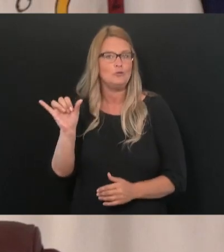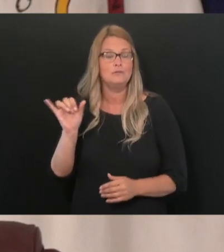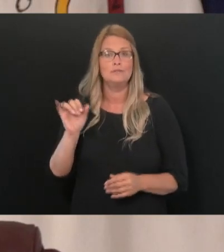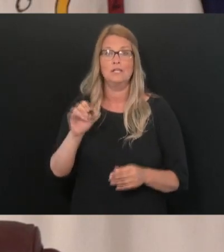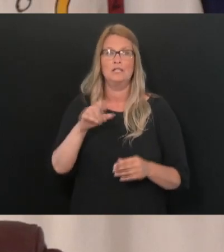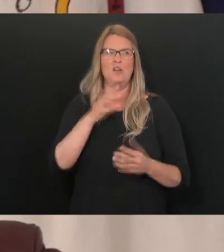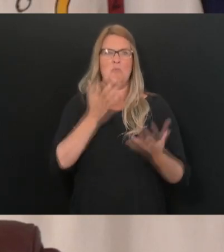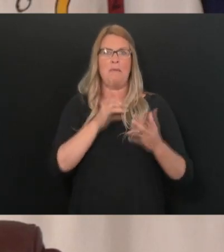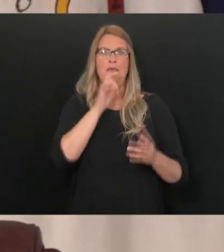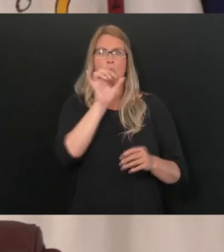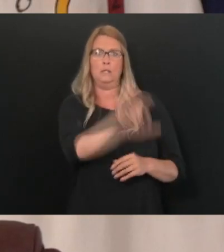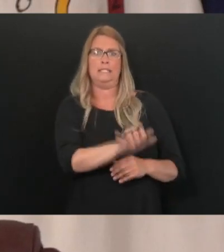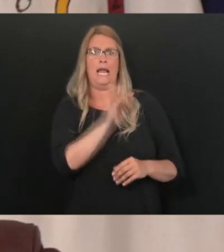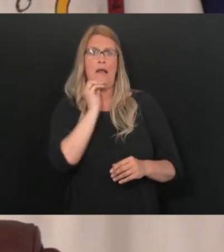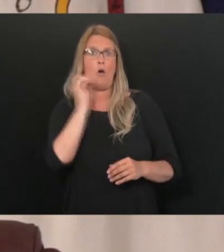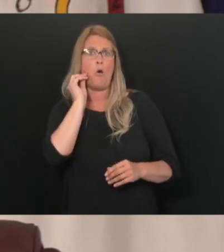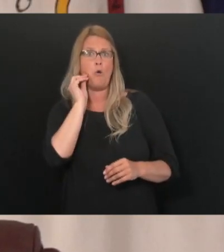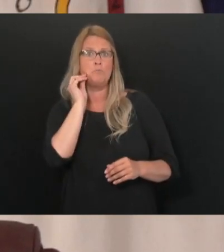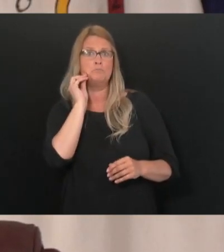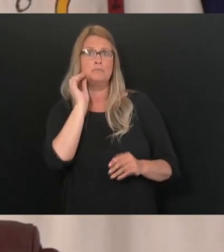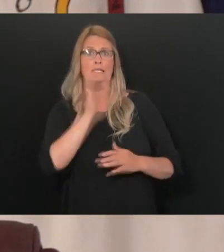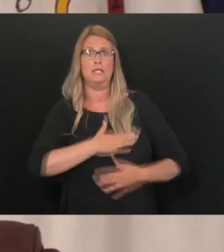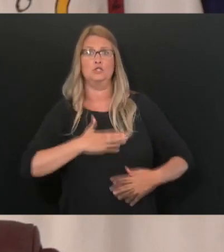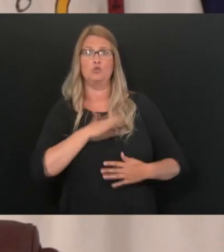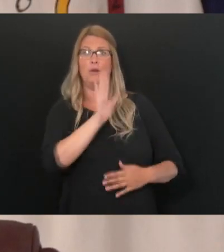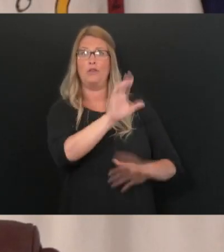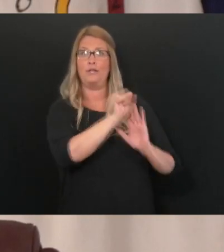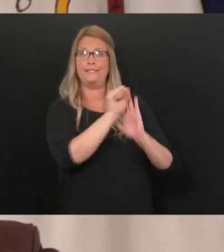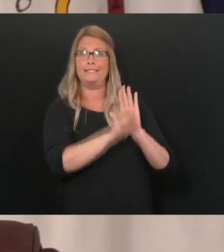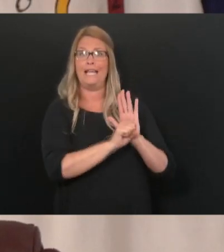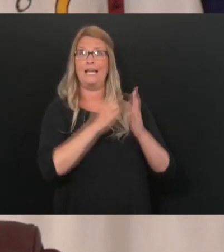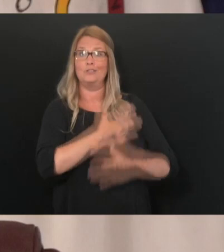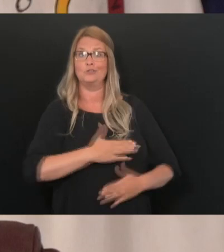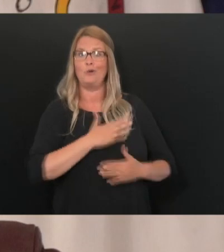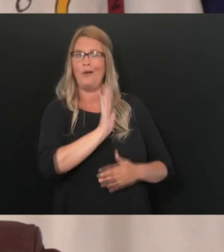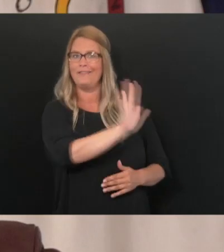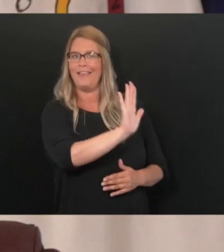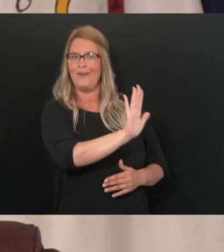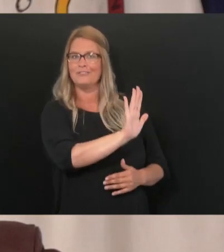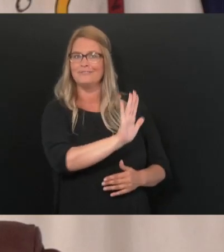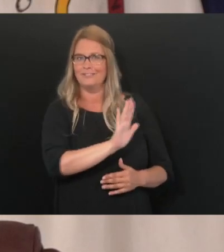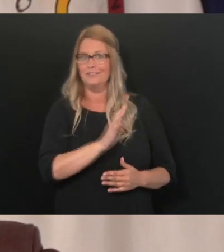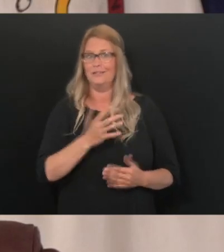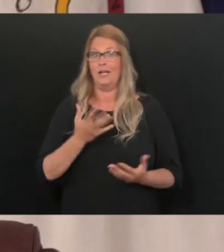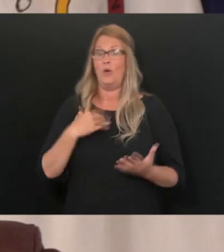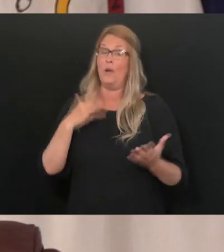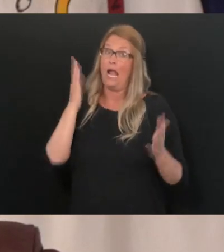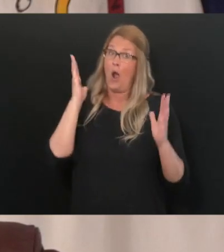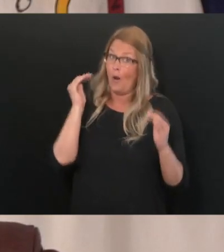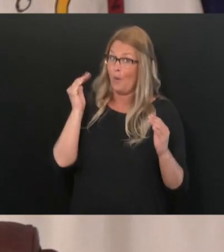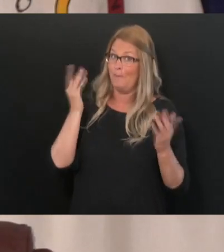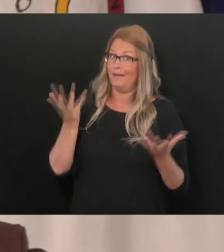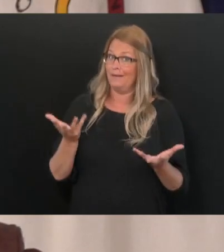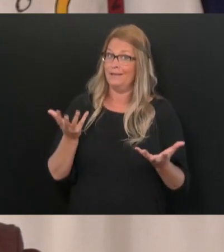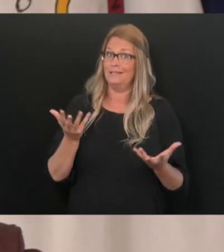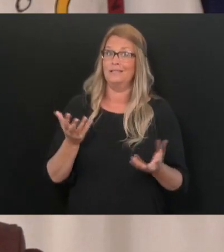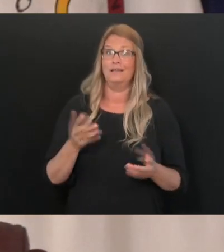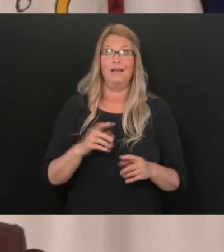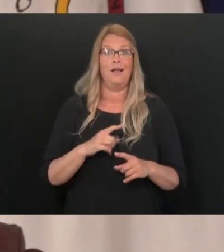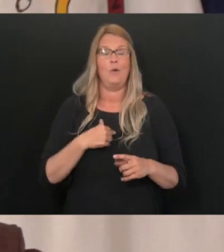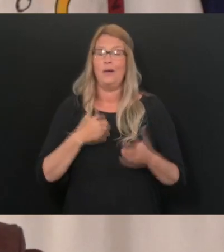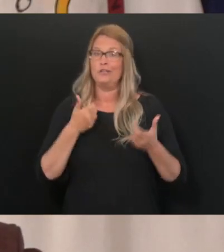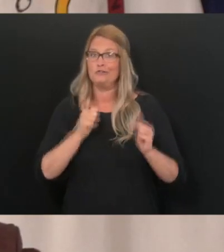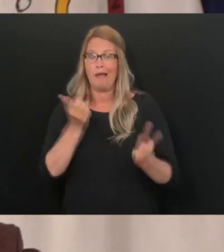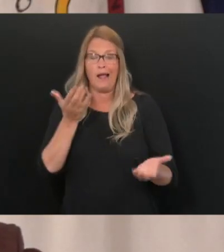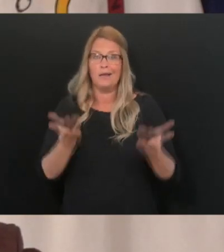will be minimal to the attraction for them to go to theirs. And so there's all kinds of different things that you're trying to